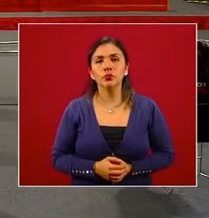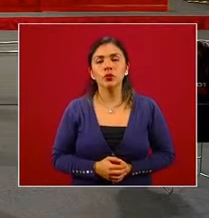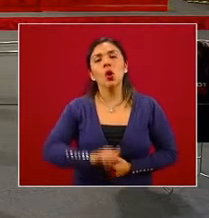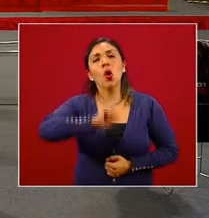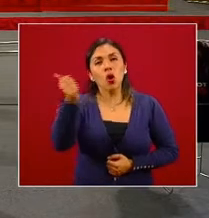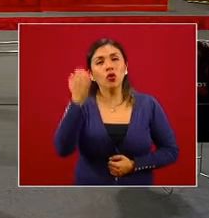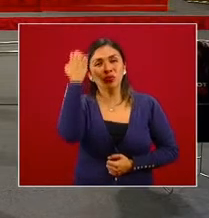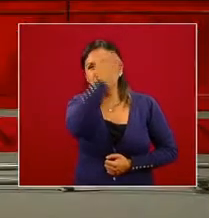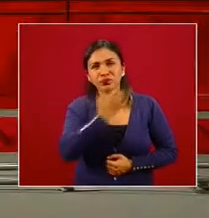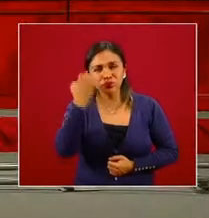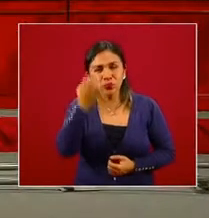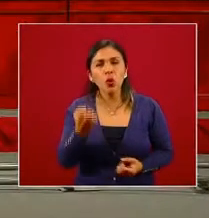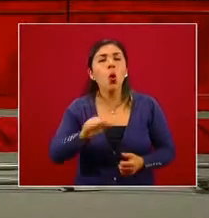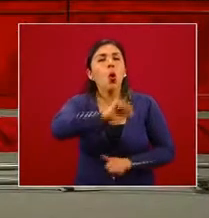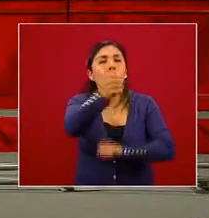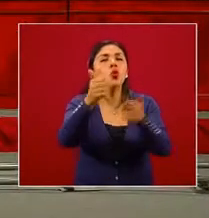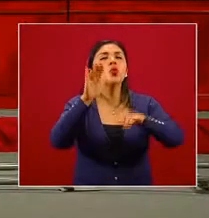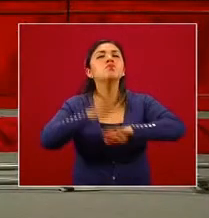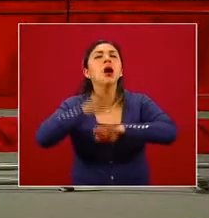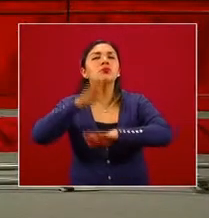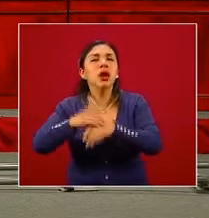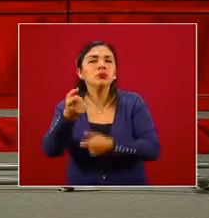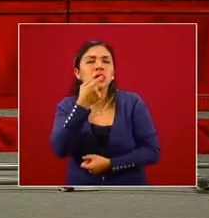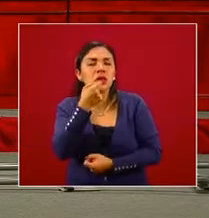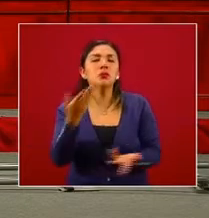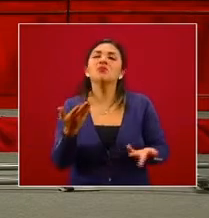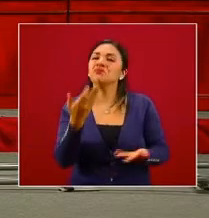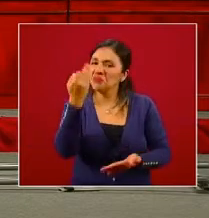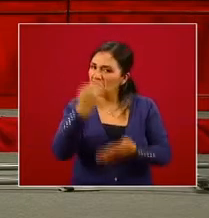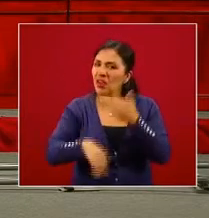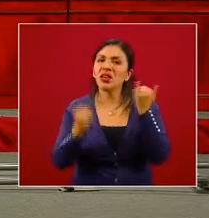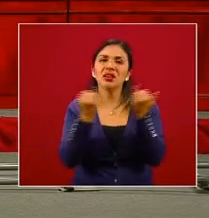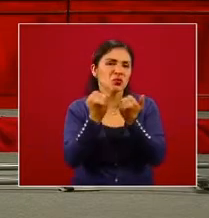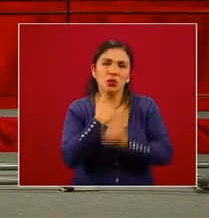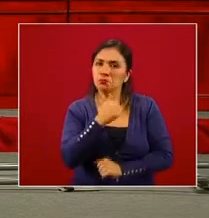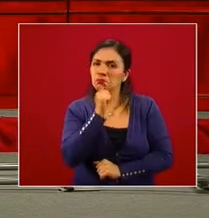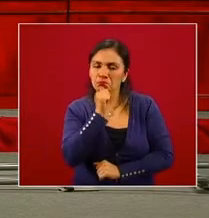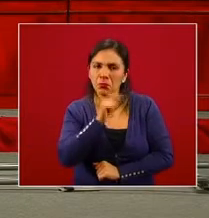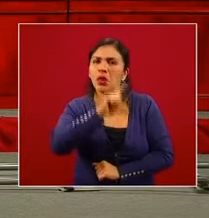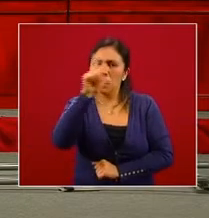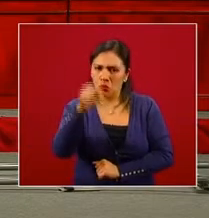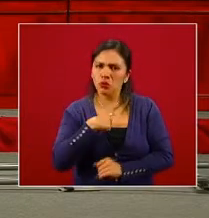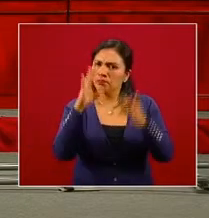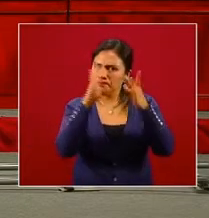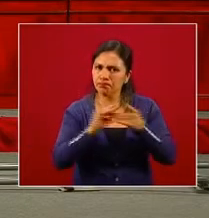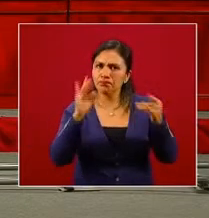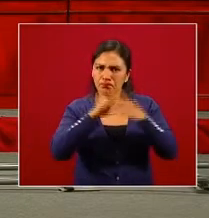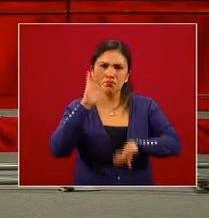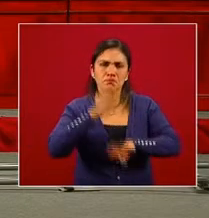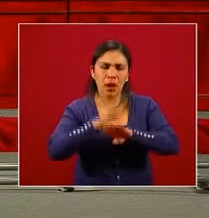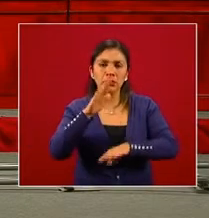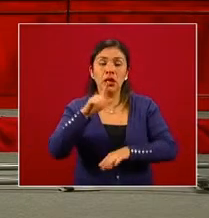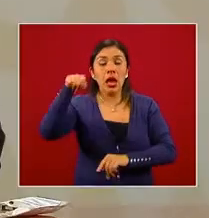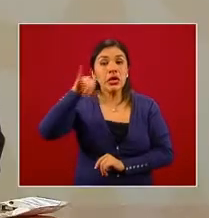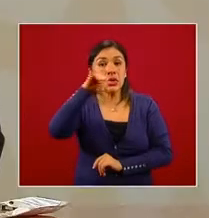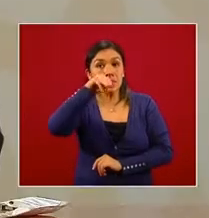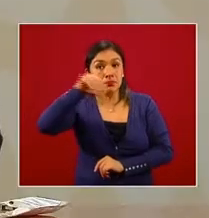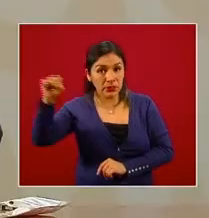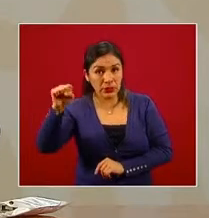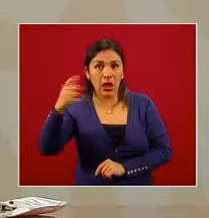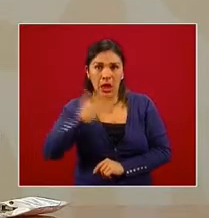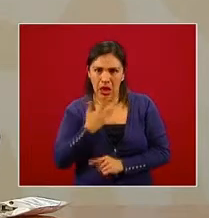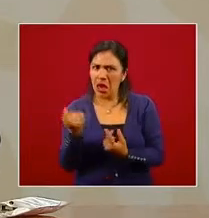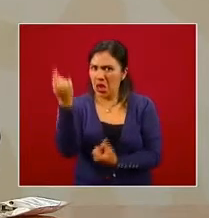yet. About the clinical trials and what other clinical trials there are, I do need to update that information for